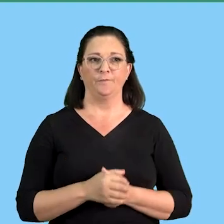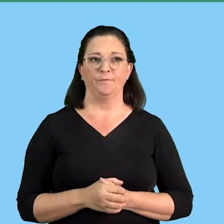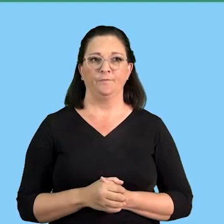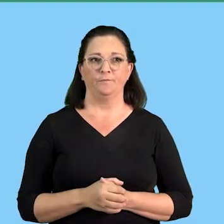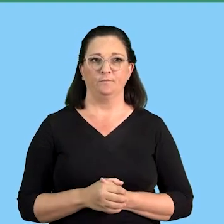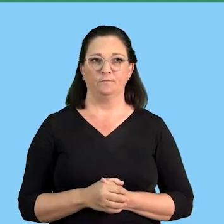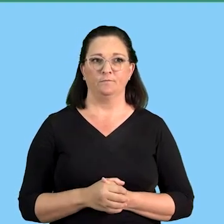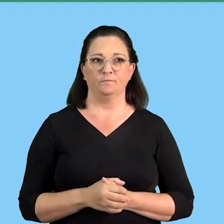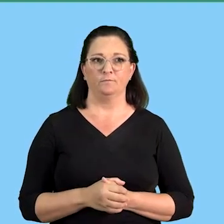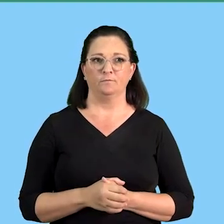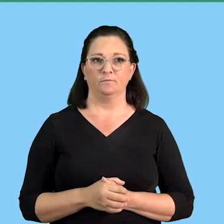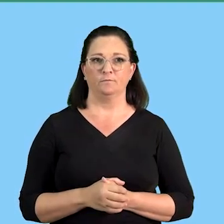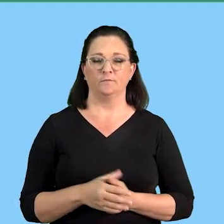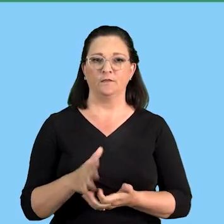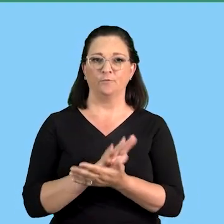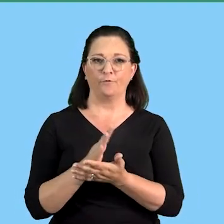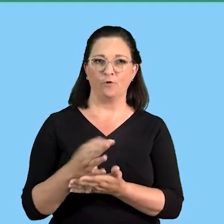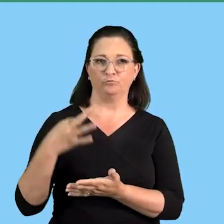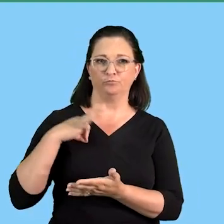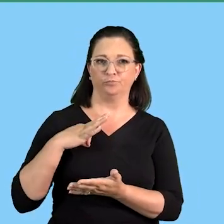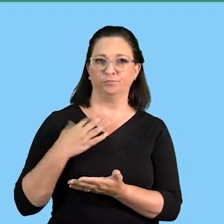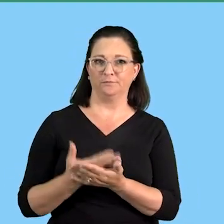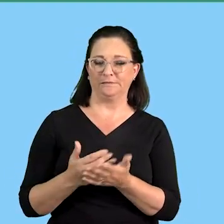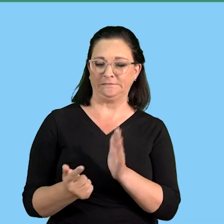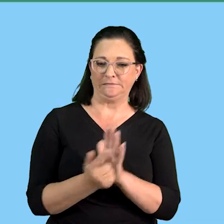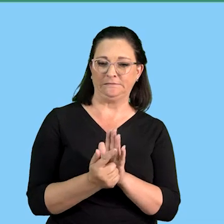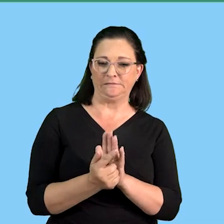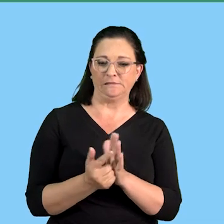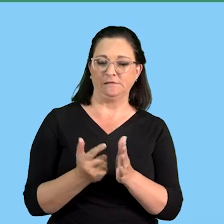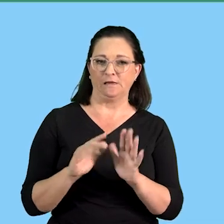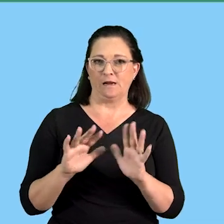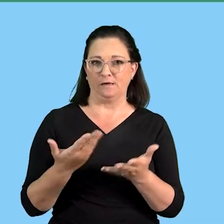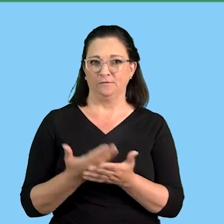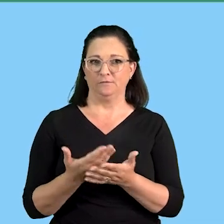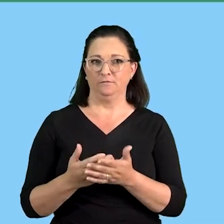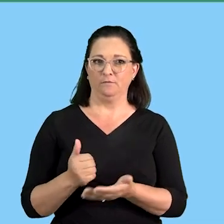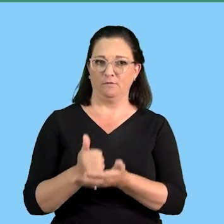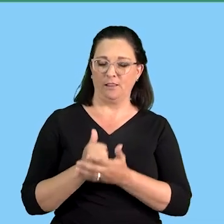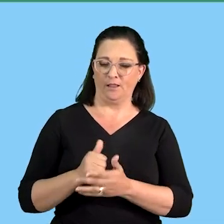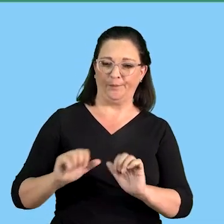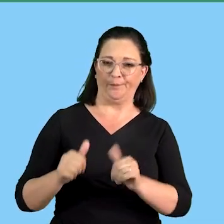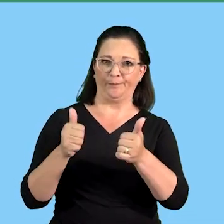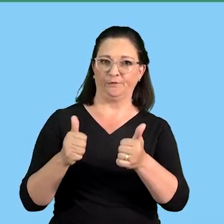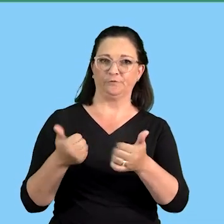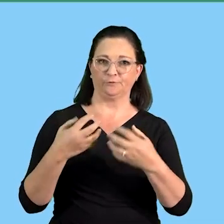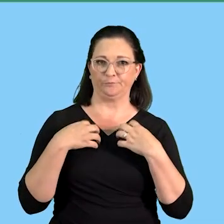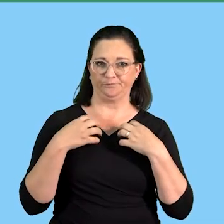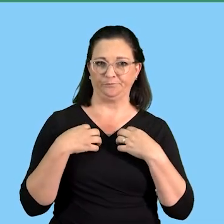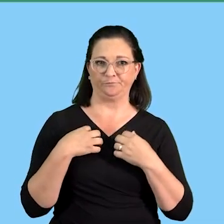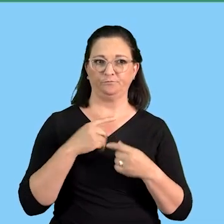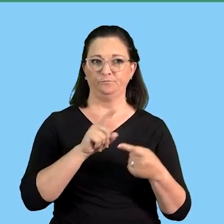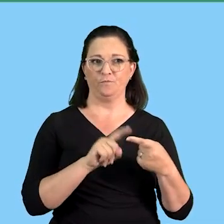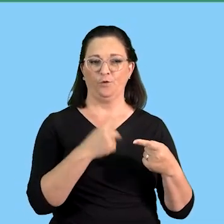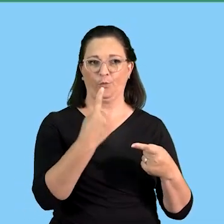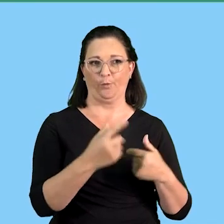to explain how division of profit and legislation can contribute to the success of the form of ownership identified in question